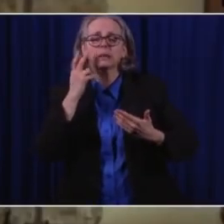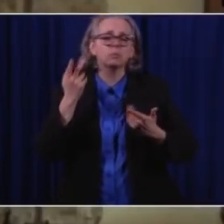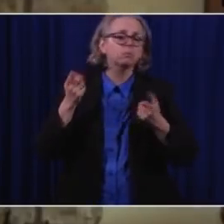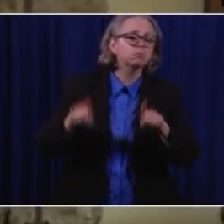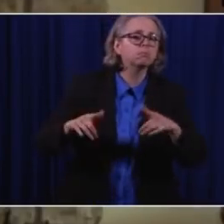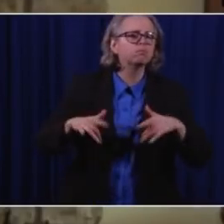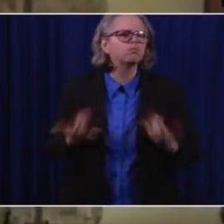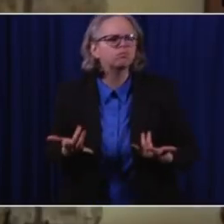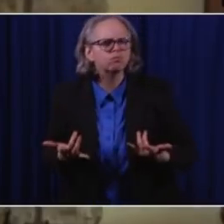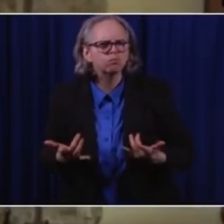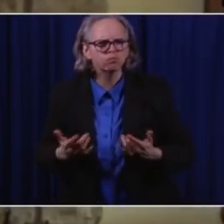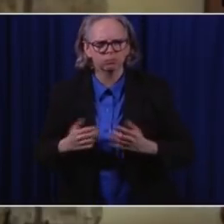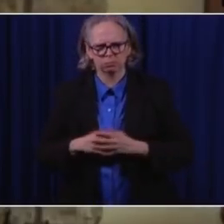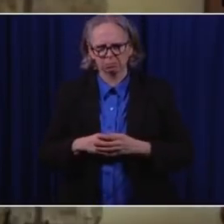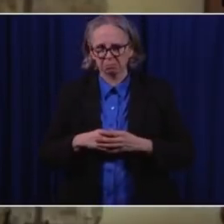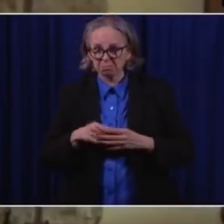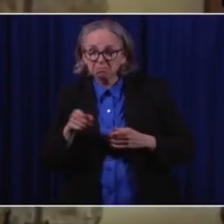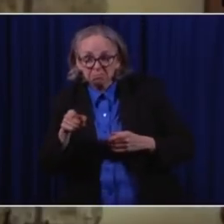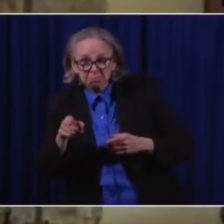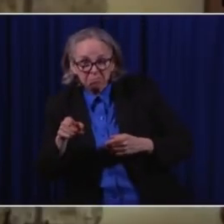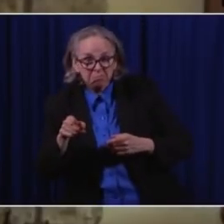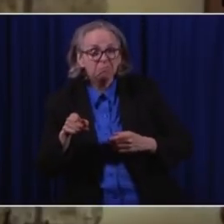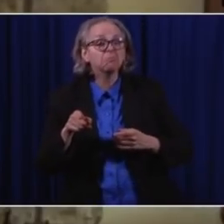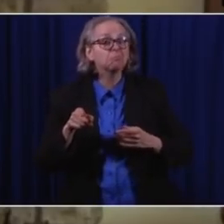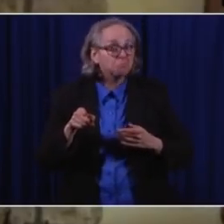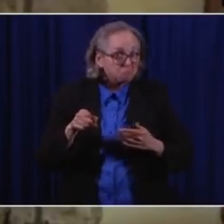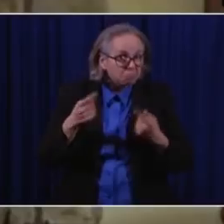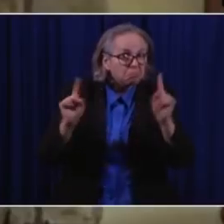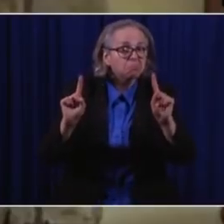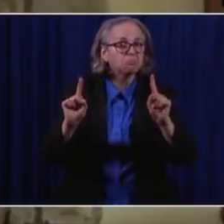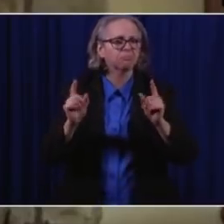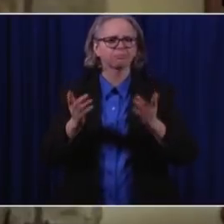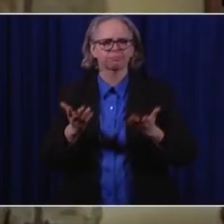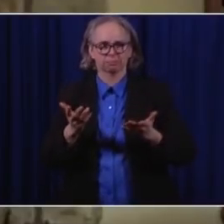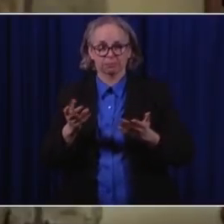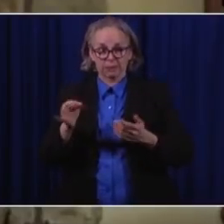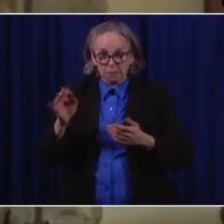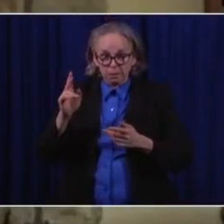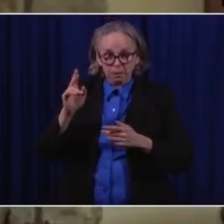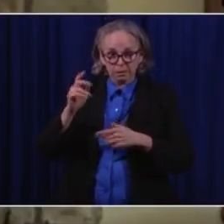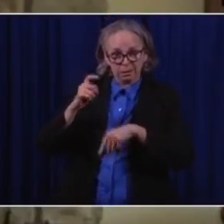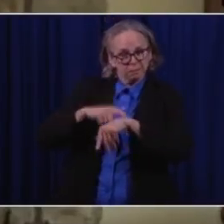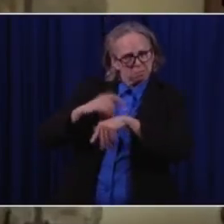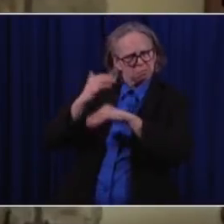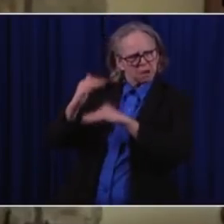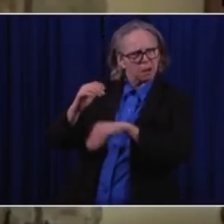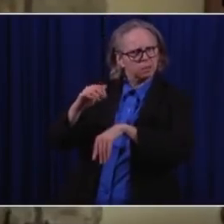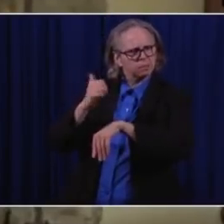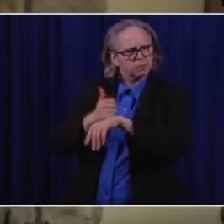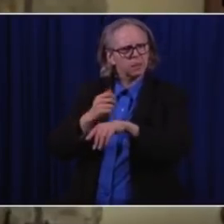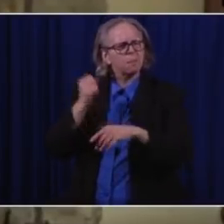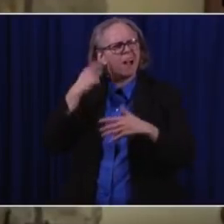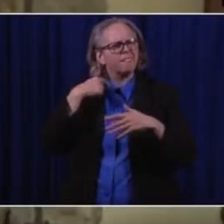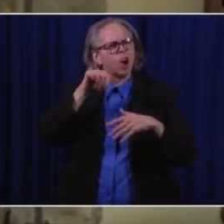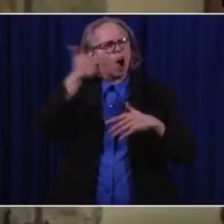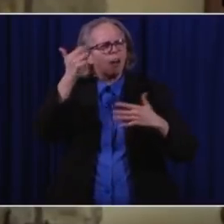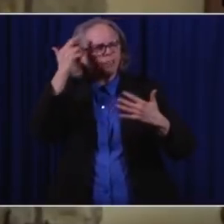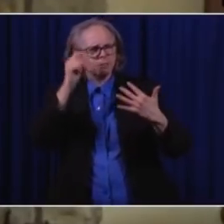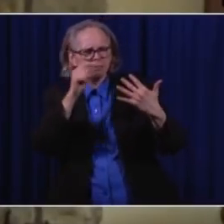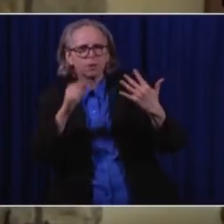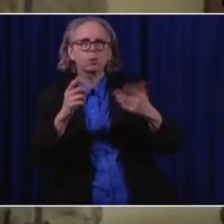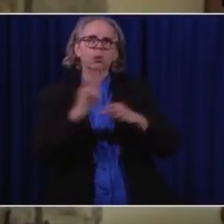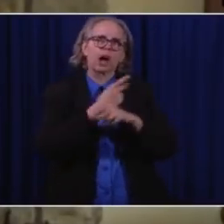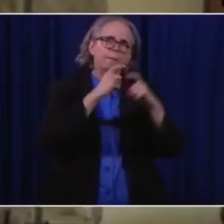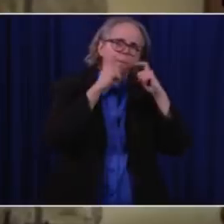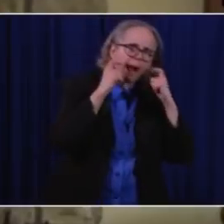21 days, all of us. And it's not just the curfew and abiding by the curfew. I mean, look, we think it's going to take people out. I mean, not every, some